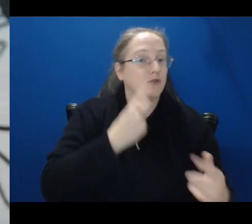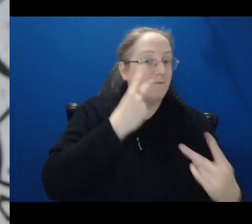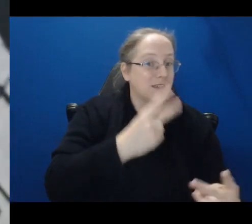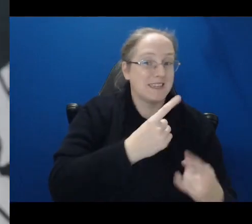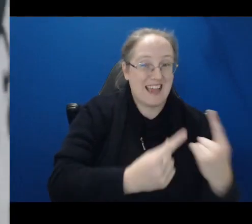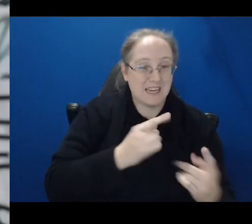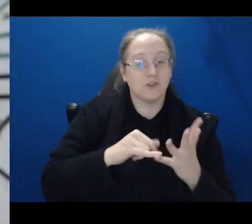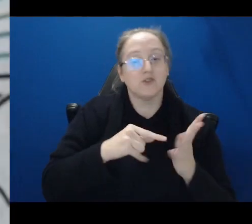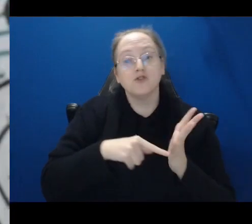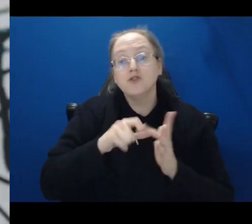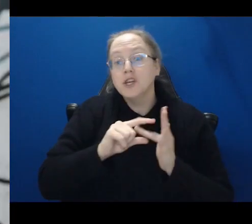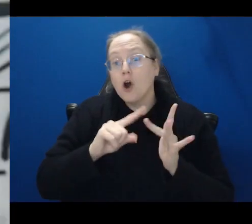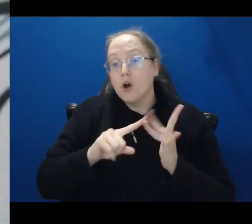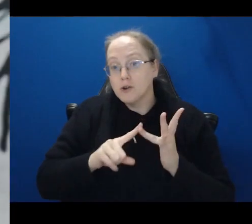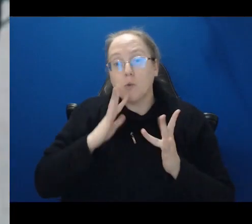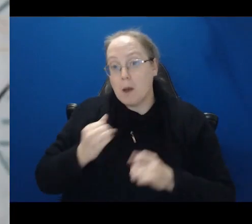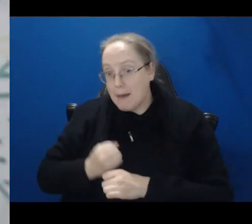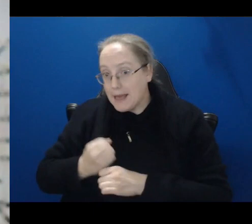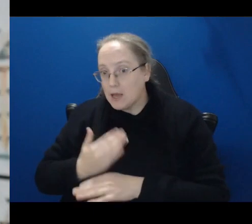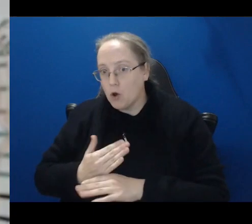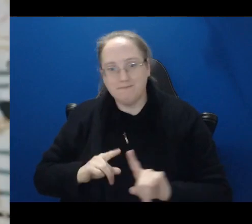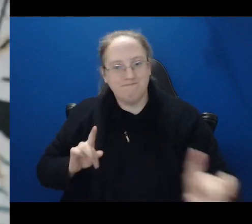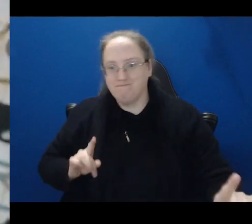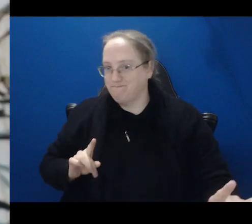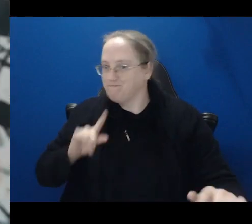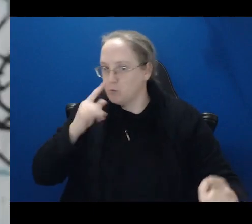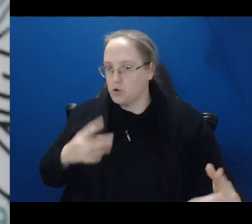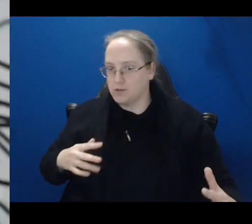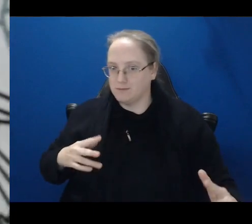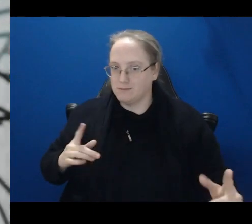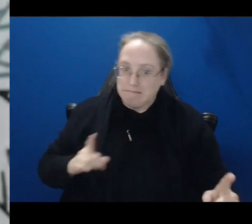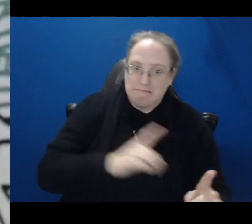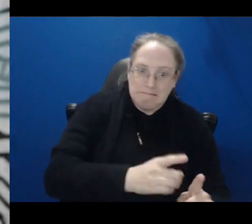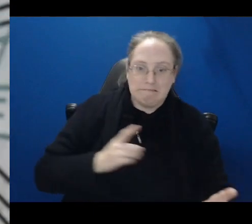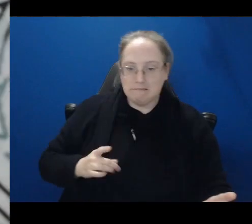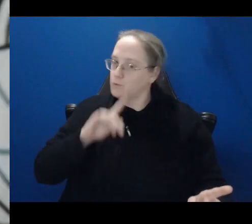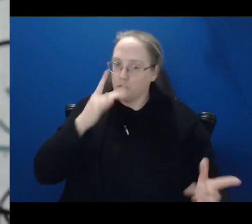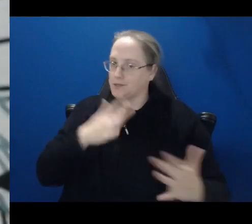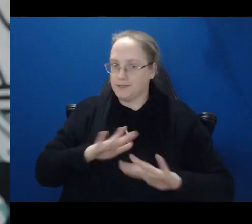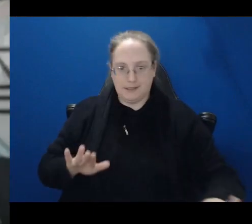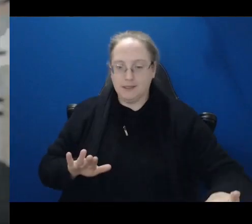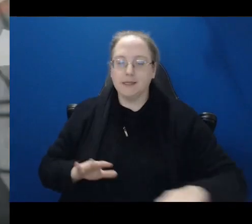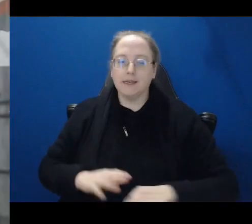production of this work because of COVID. So yeah, it was